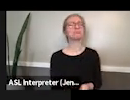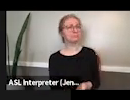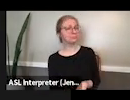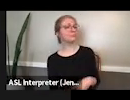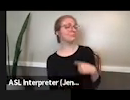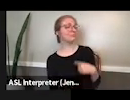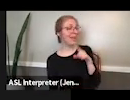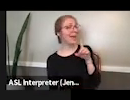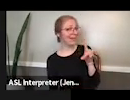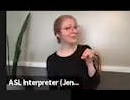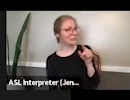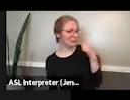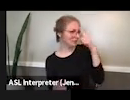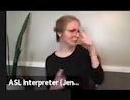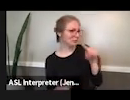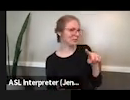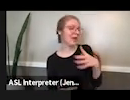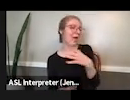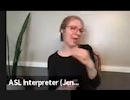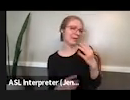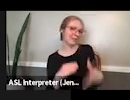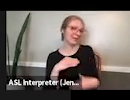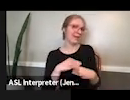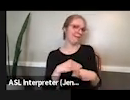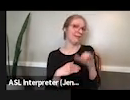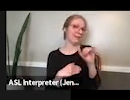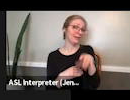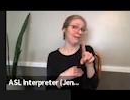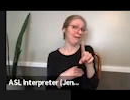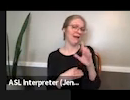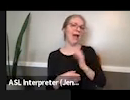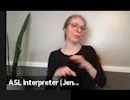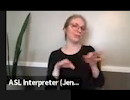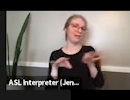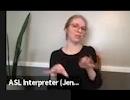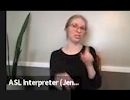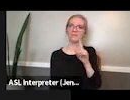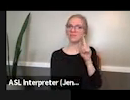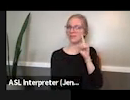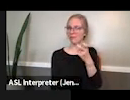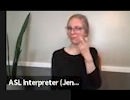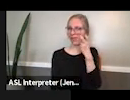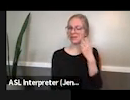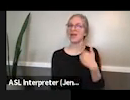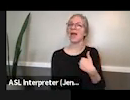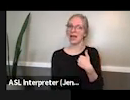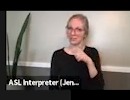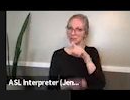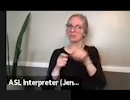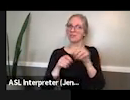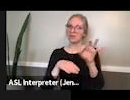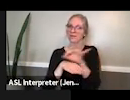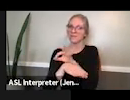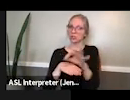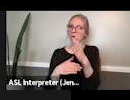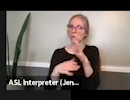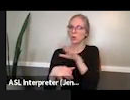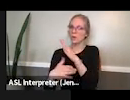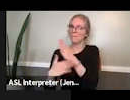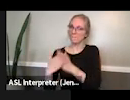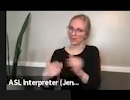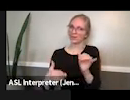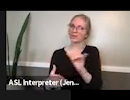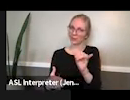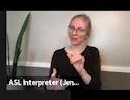agree with you, and I would like to add, in Indiana, our definition of deafblindness does have a specified functional component. So